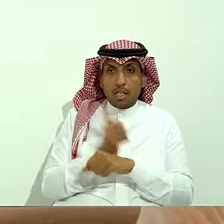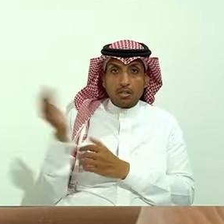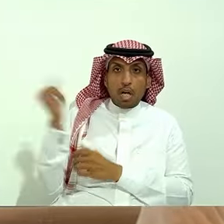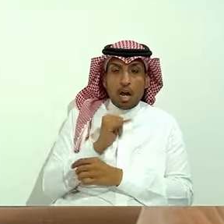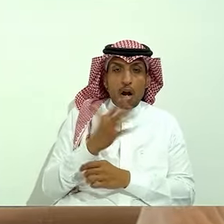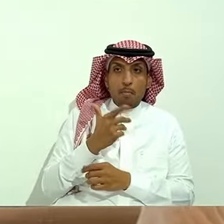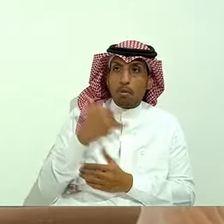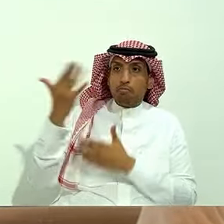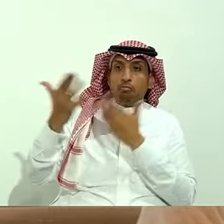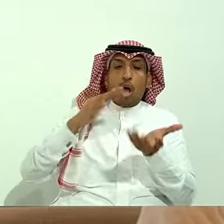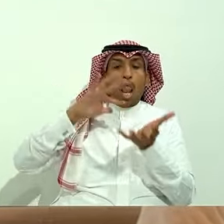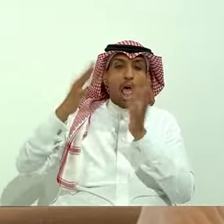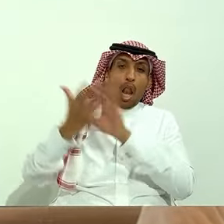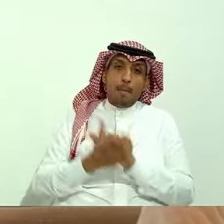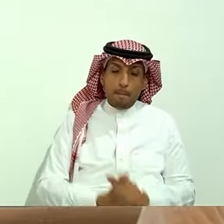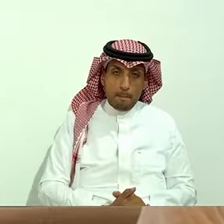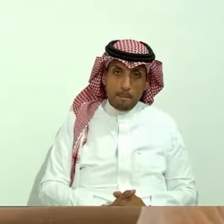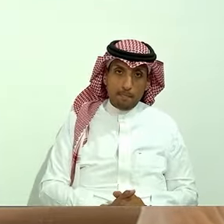all over the world.